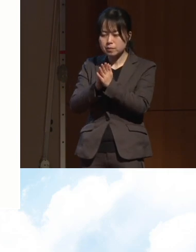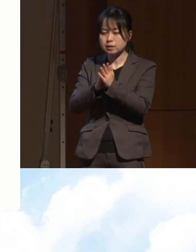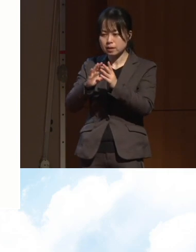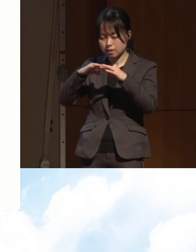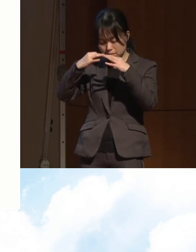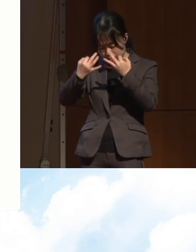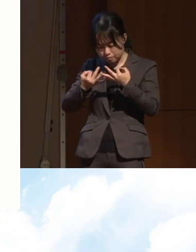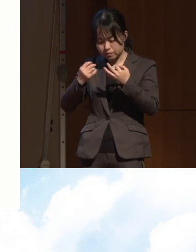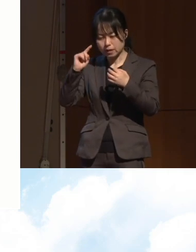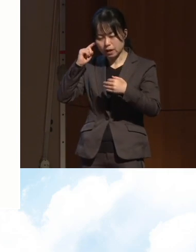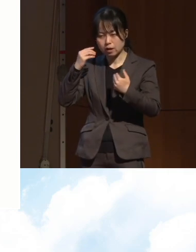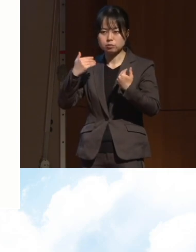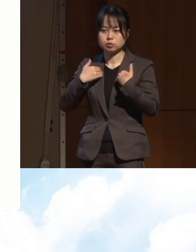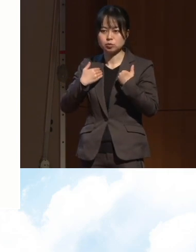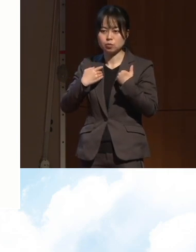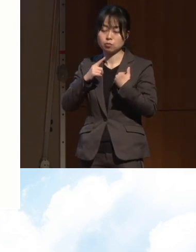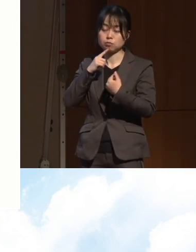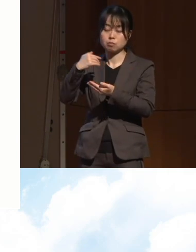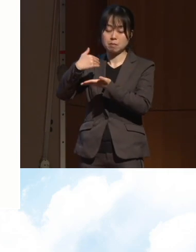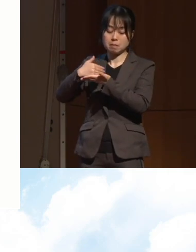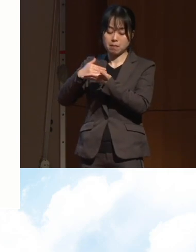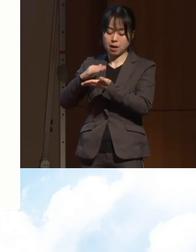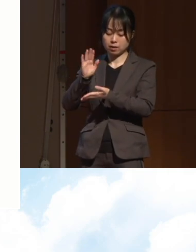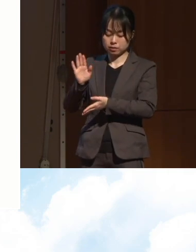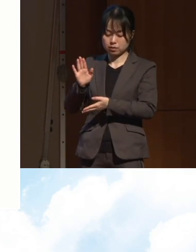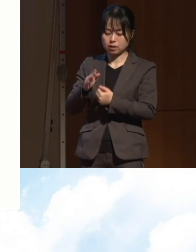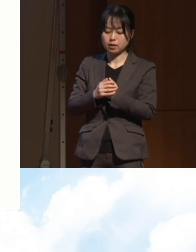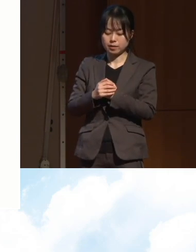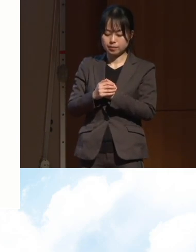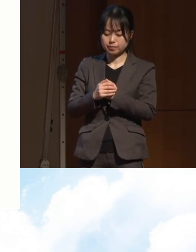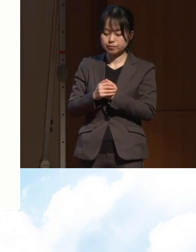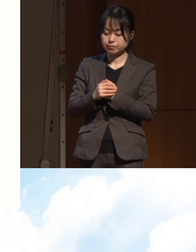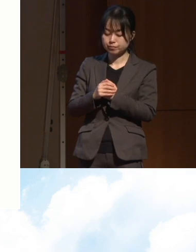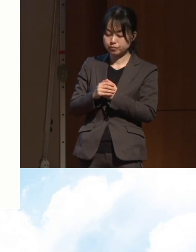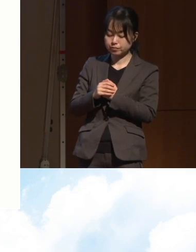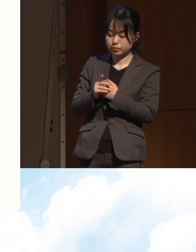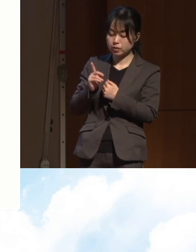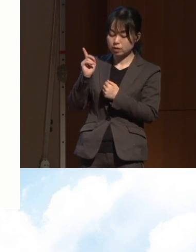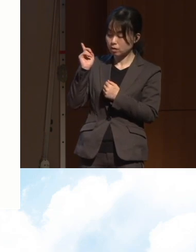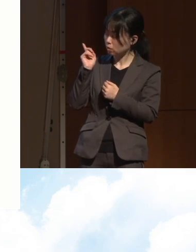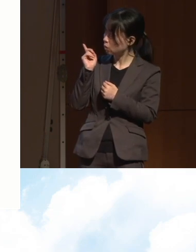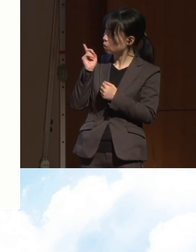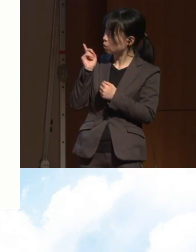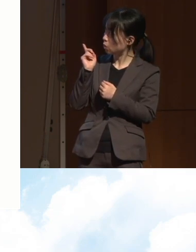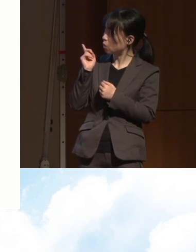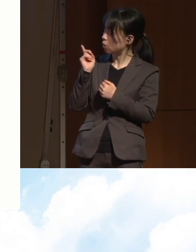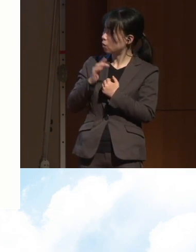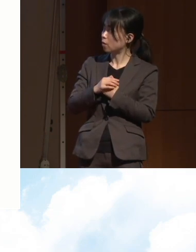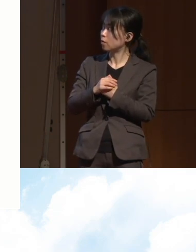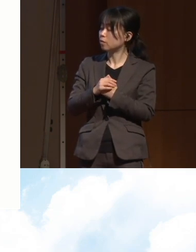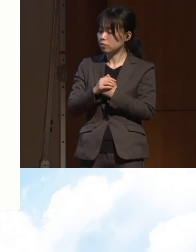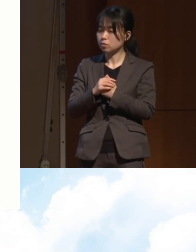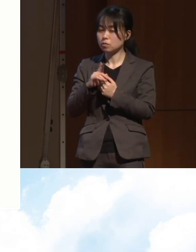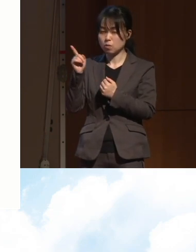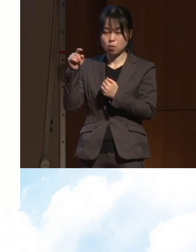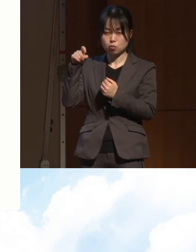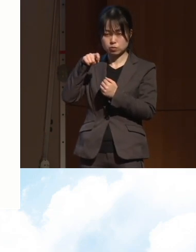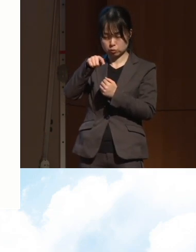a filovirus. It's named for this filamentous structure. It's a very large virus, so it's